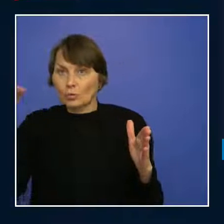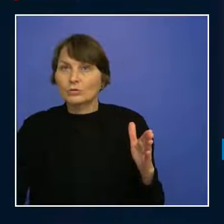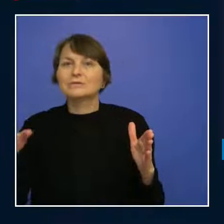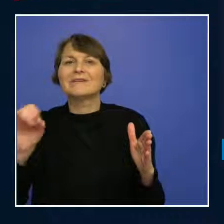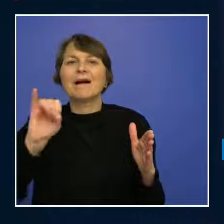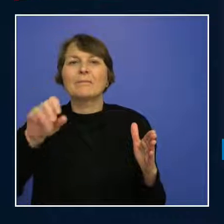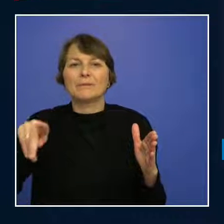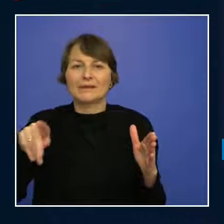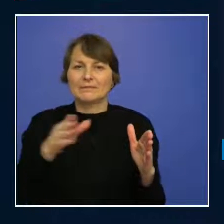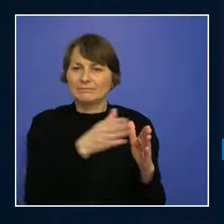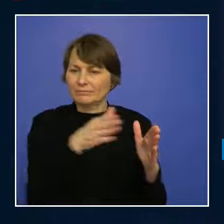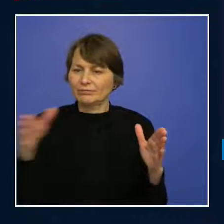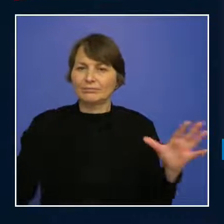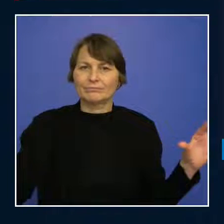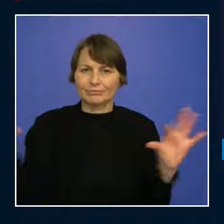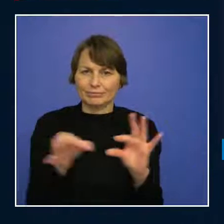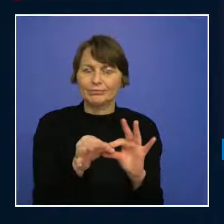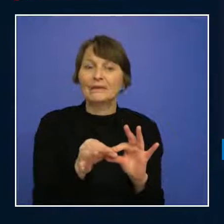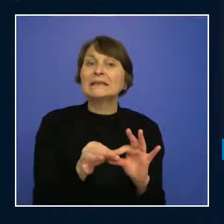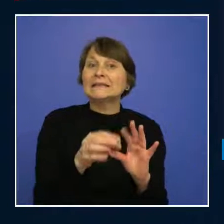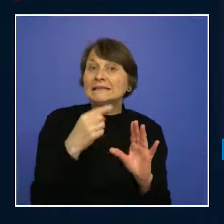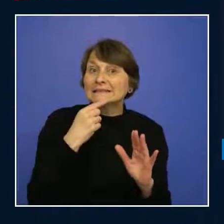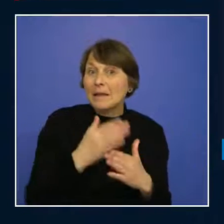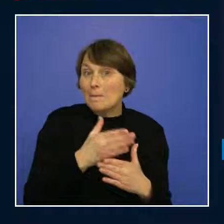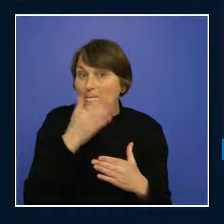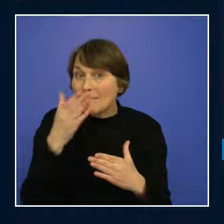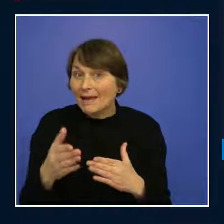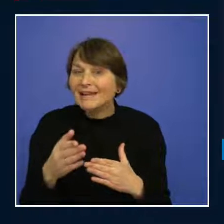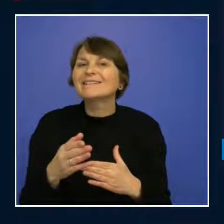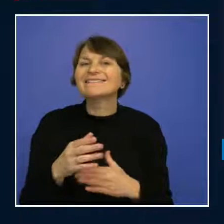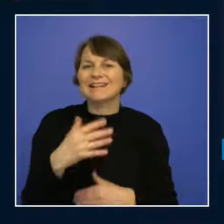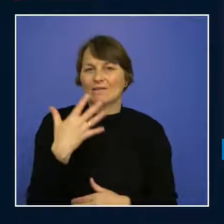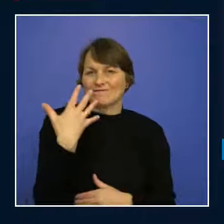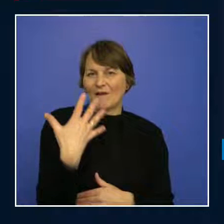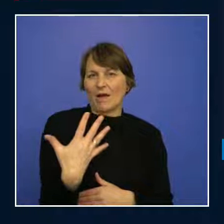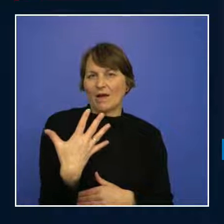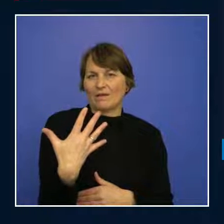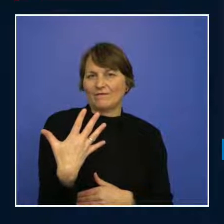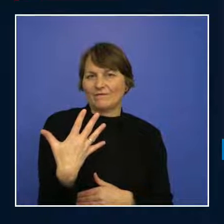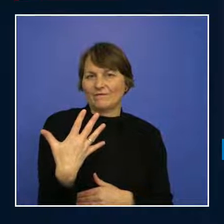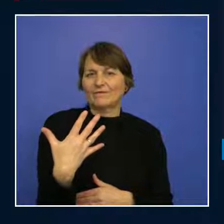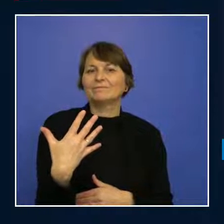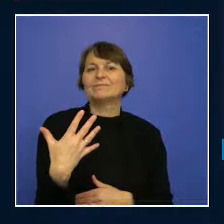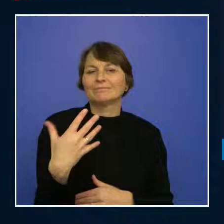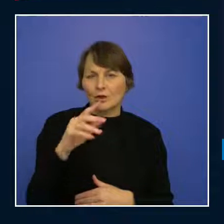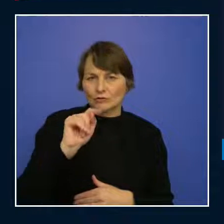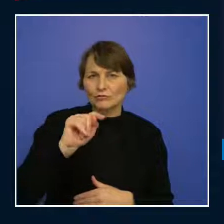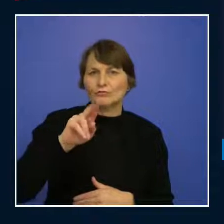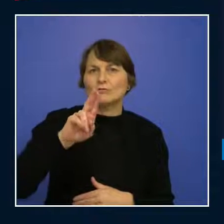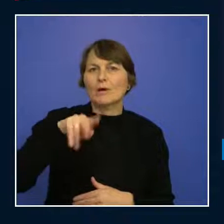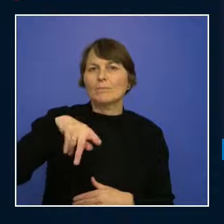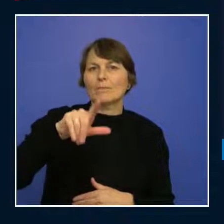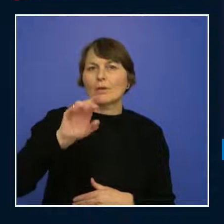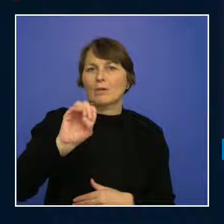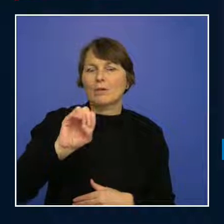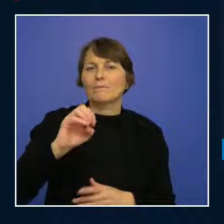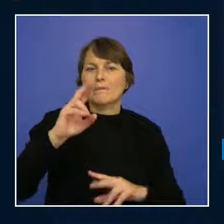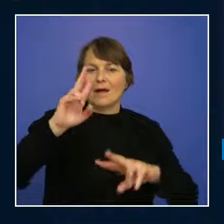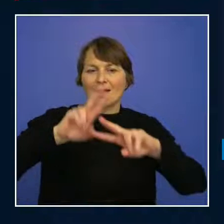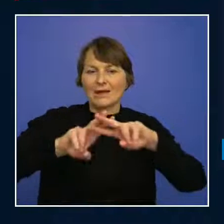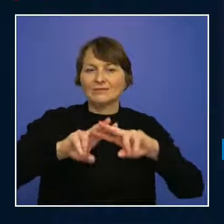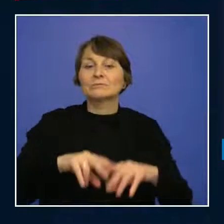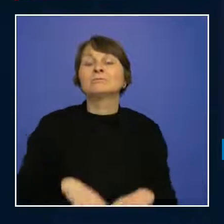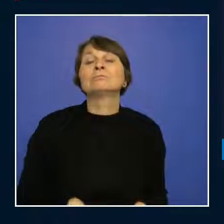that backend pool, and that's what we call the 5-tuple hash. We also have the 2-tuple hash, which is matching things like your source IP